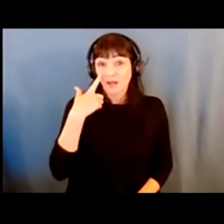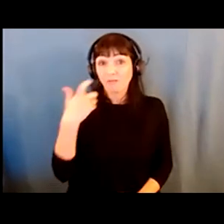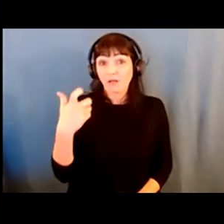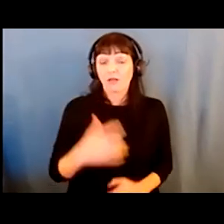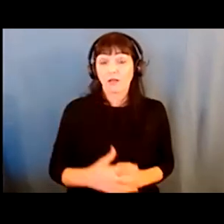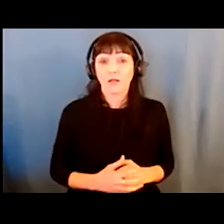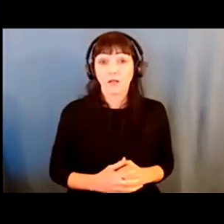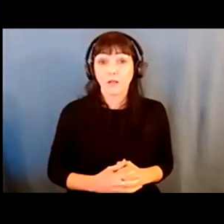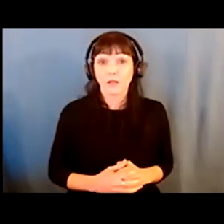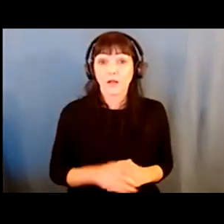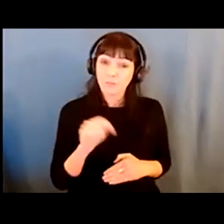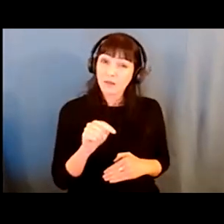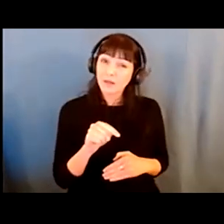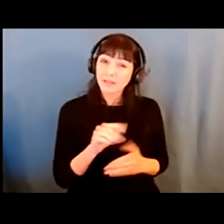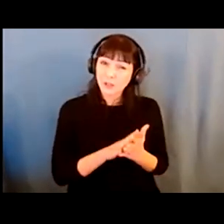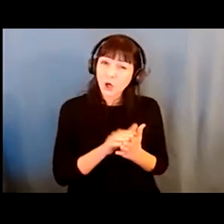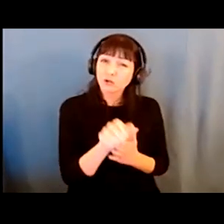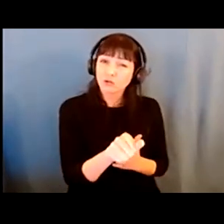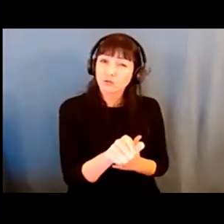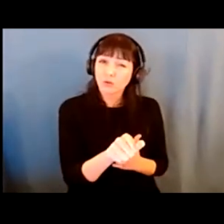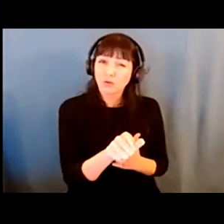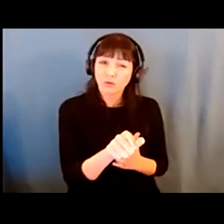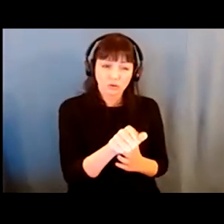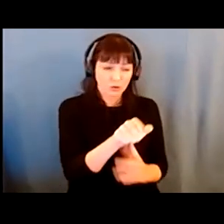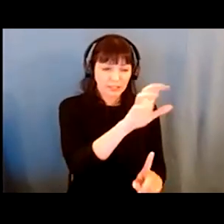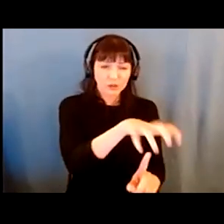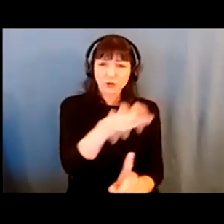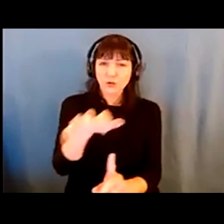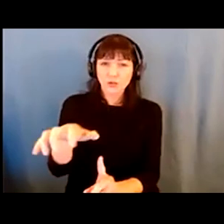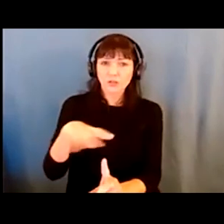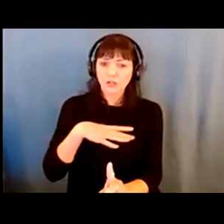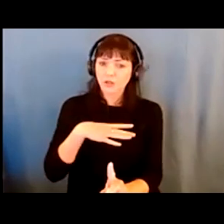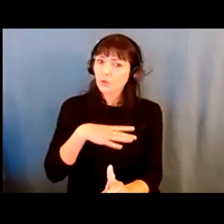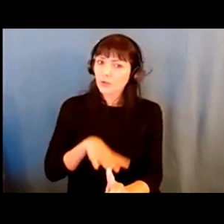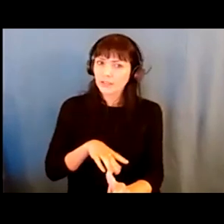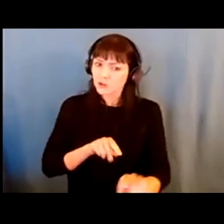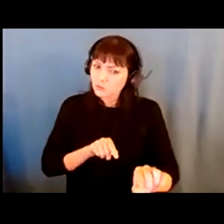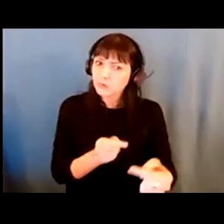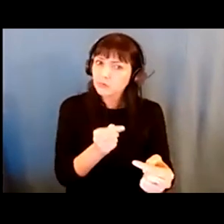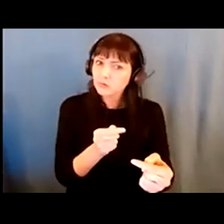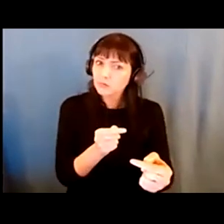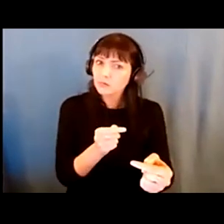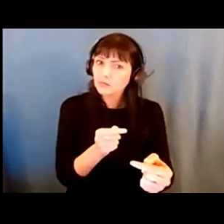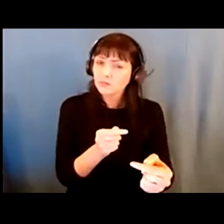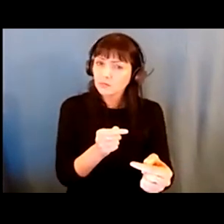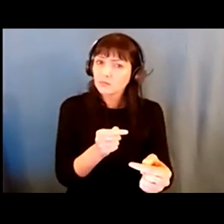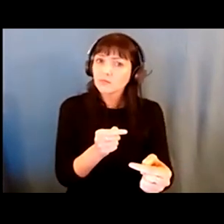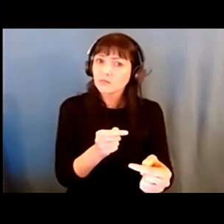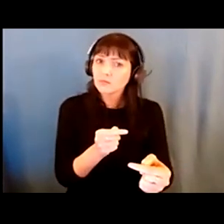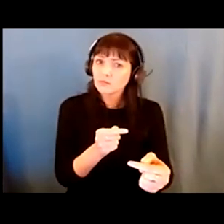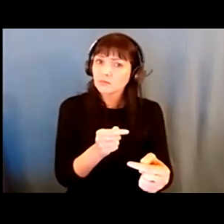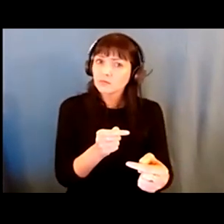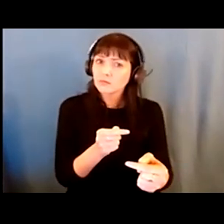crack these cultural institutions and other institutions for that not to be a heavy burden and something that you